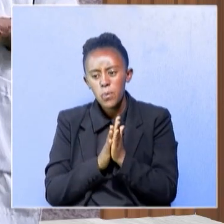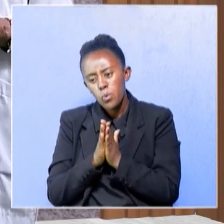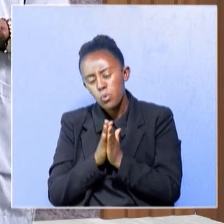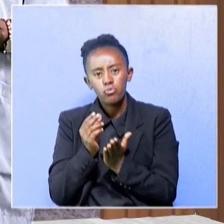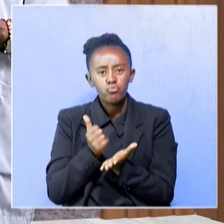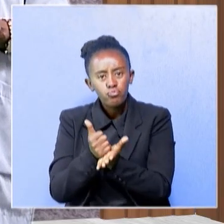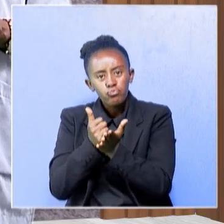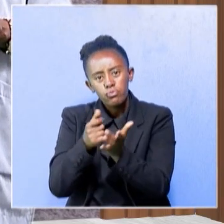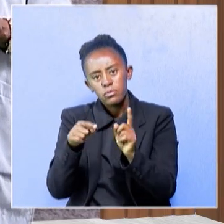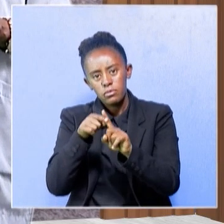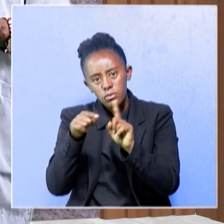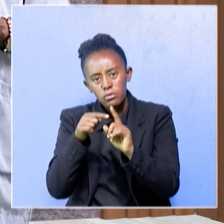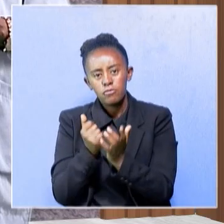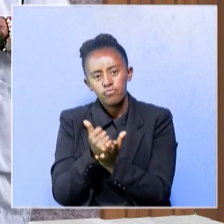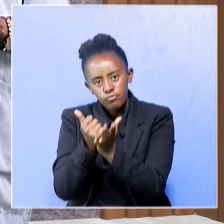and positive.